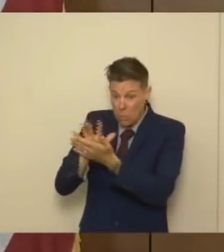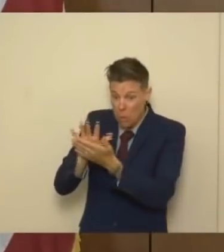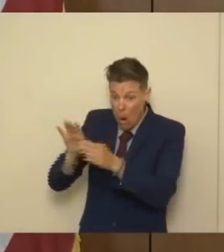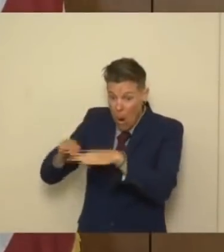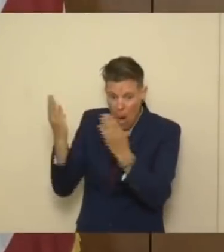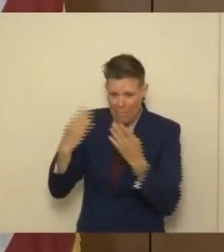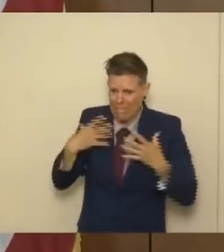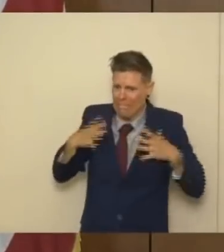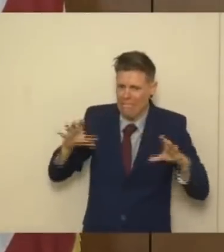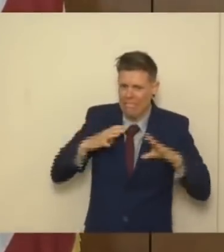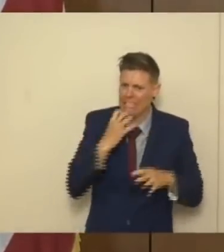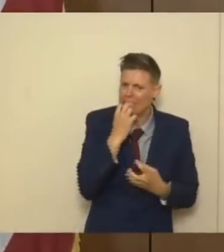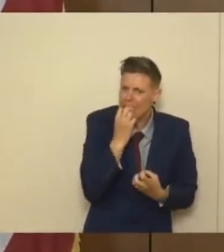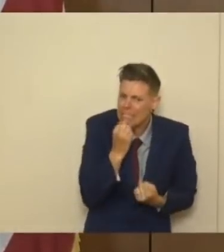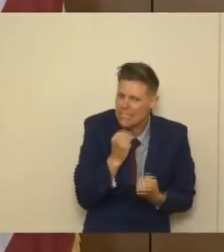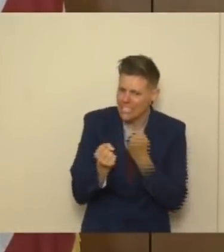has